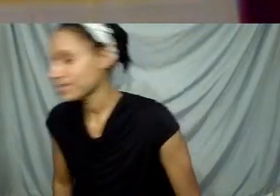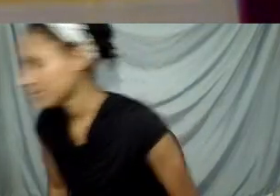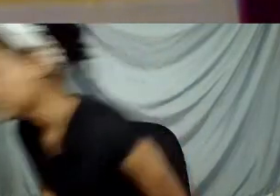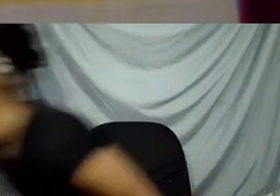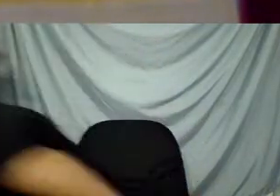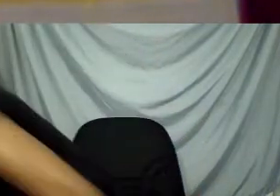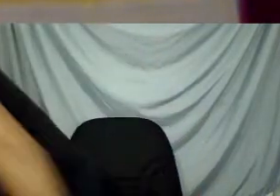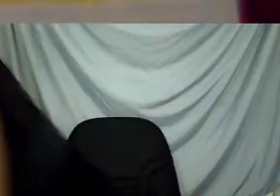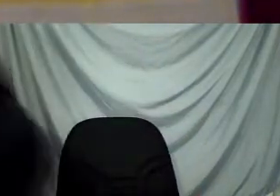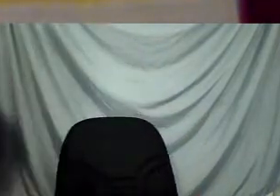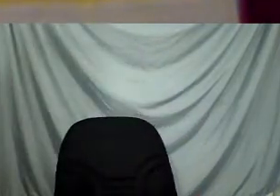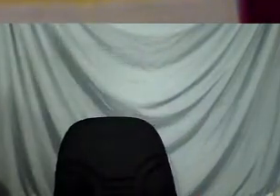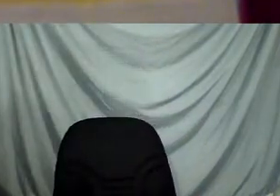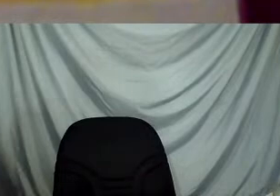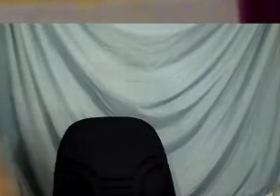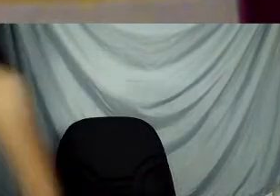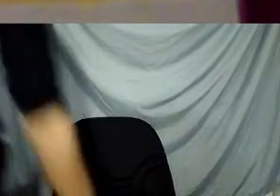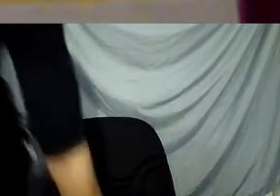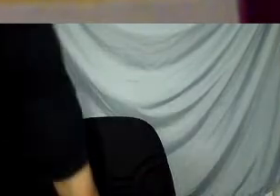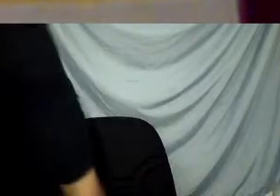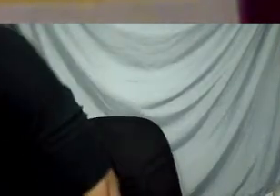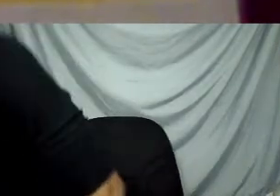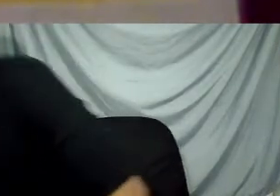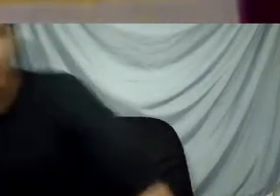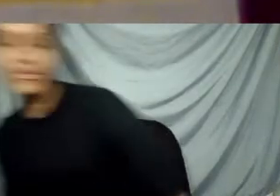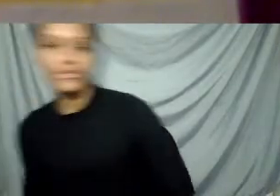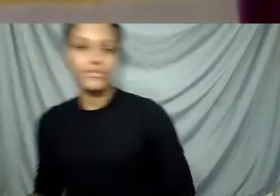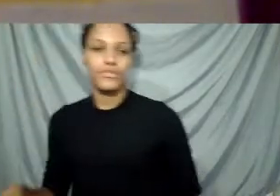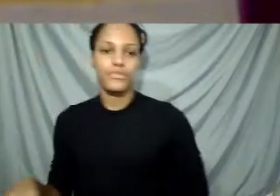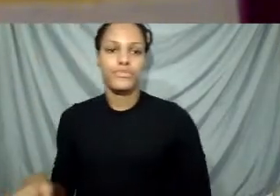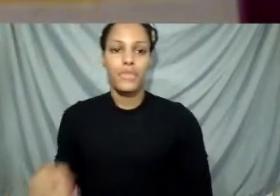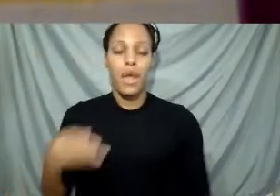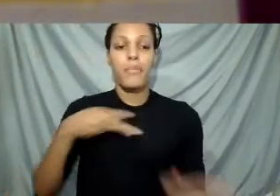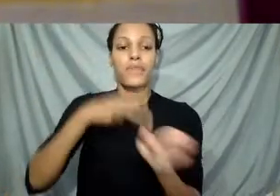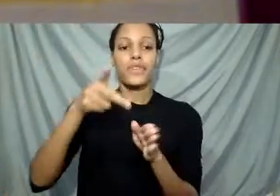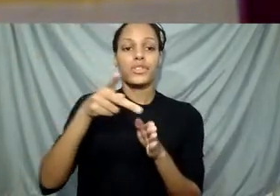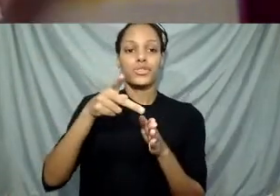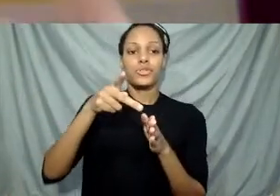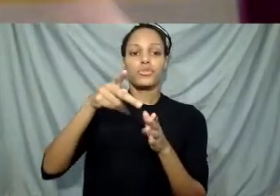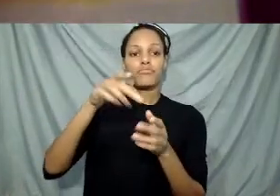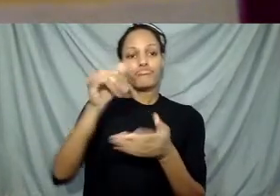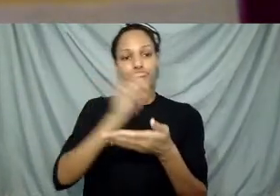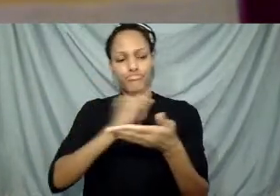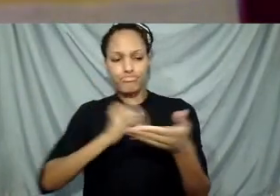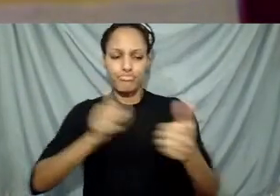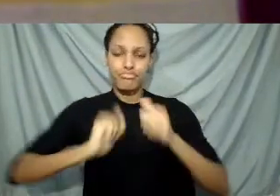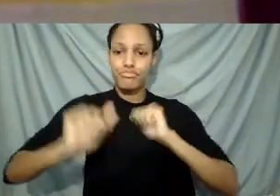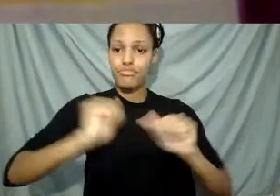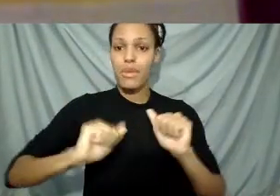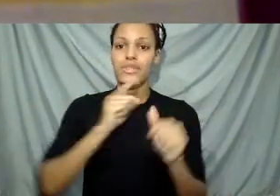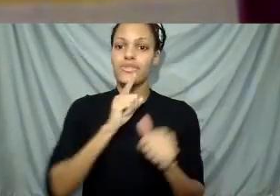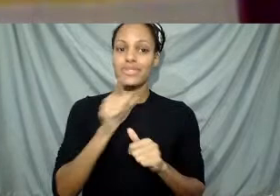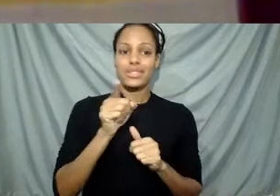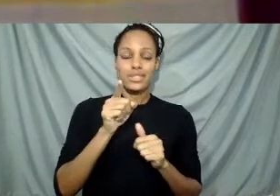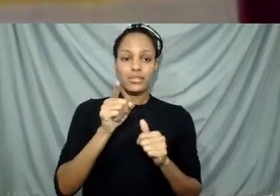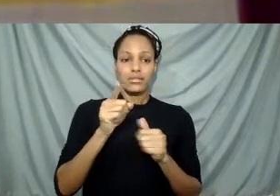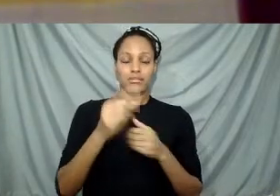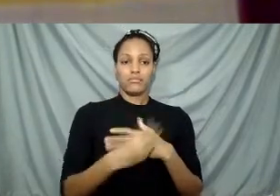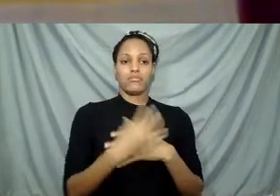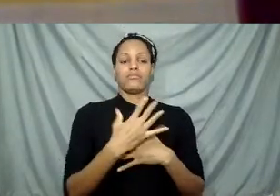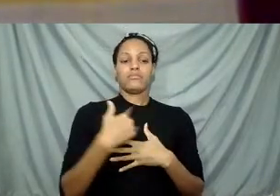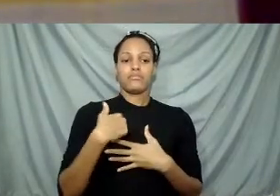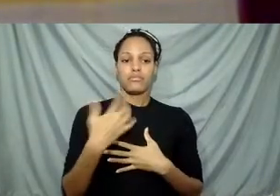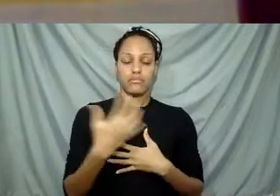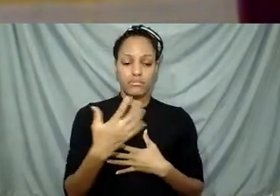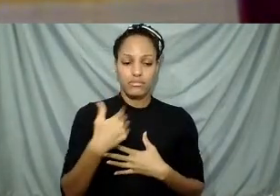arts was the high school experience that prepared me for going to SUNY Purchase. And SUNY